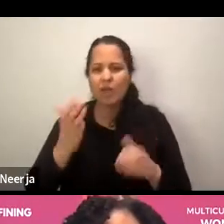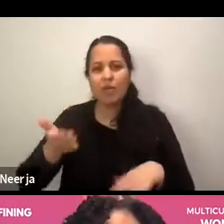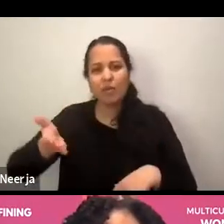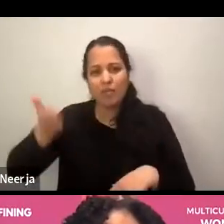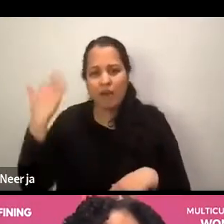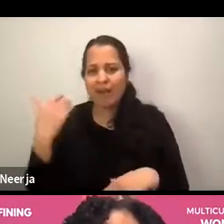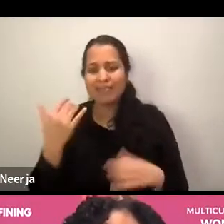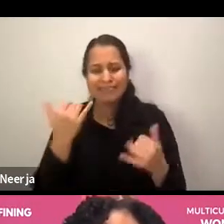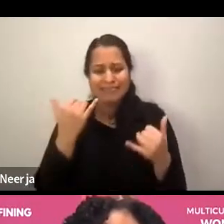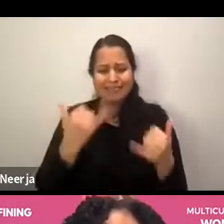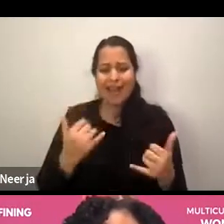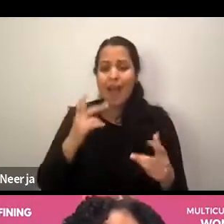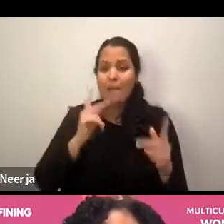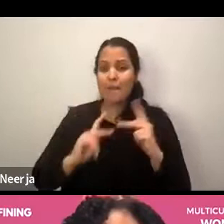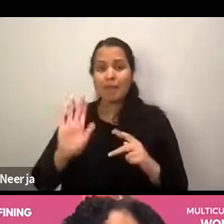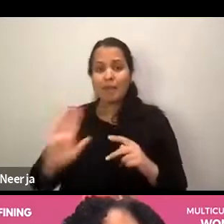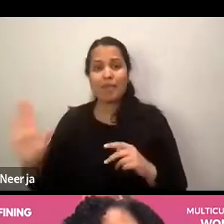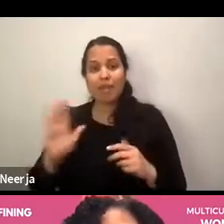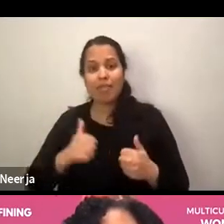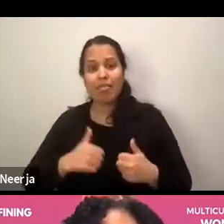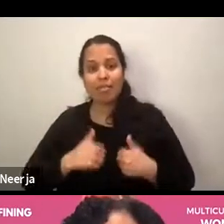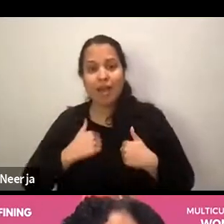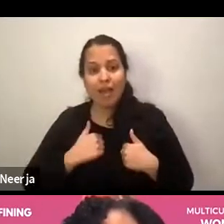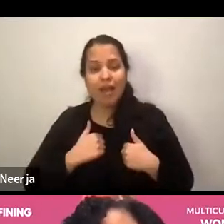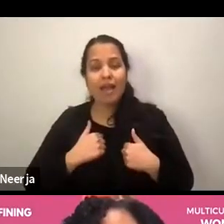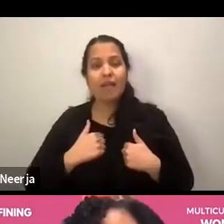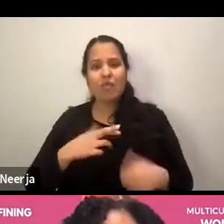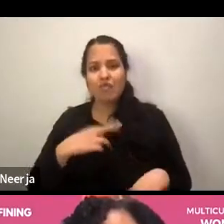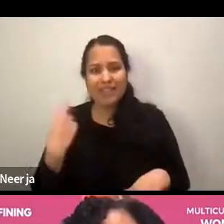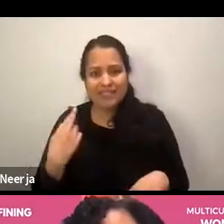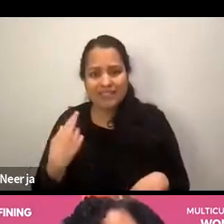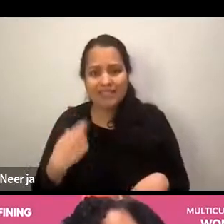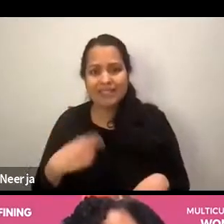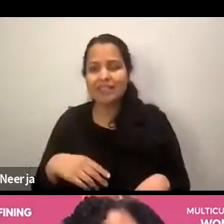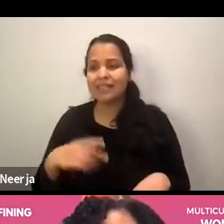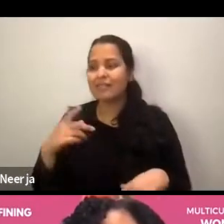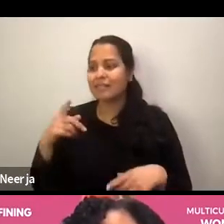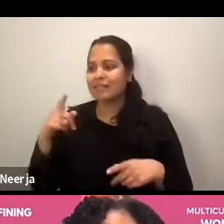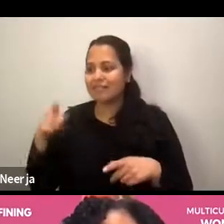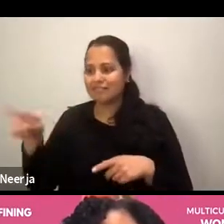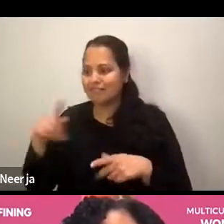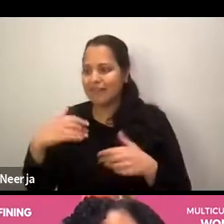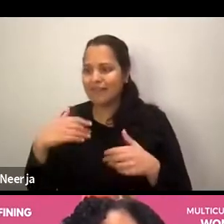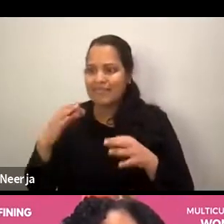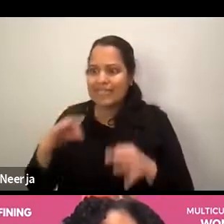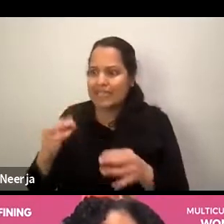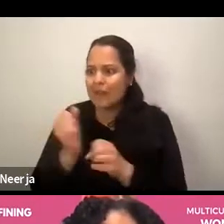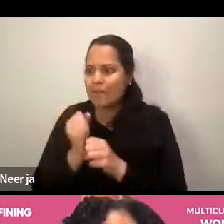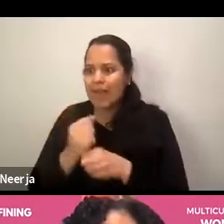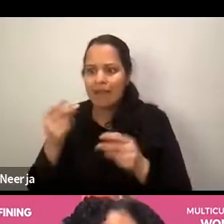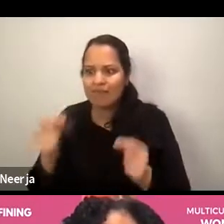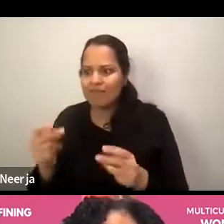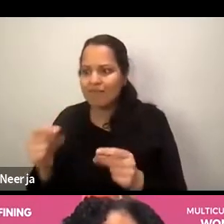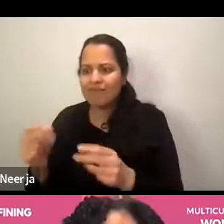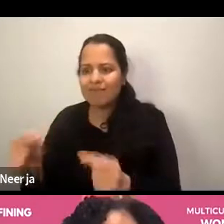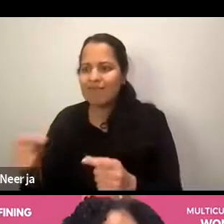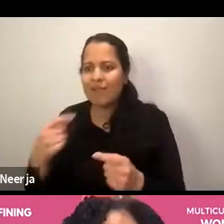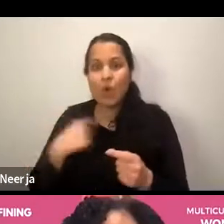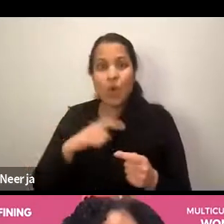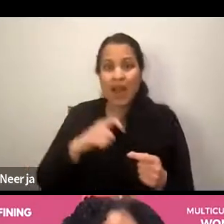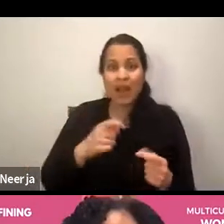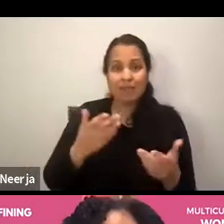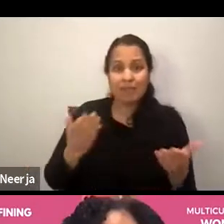are confronting real decisions in real time, and that we have to be there to be able to assist them in whatever way that we can.